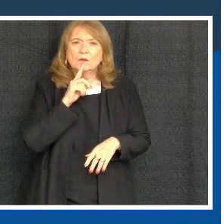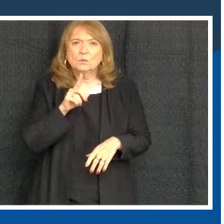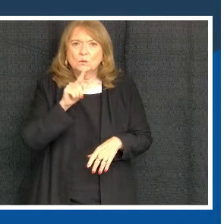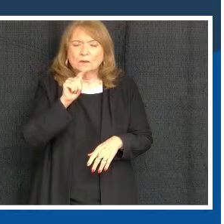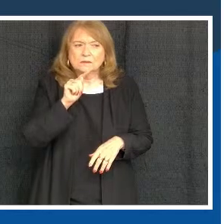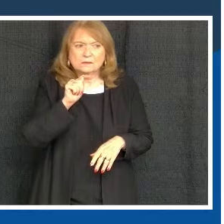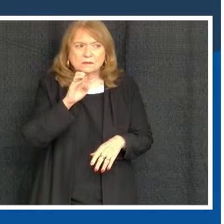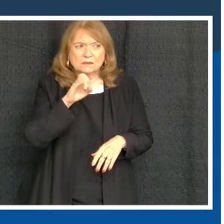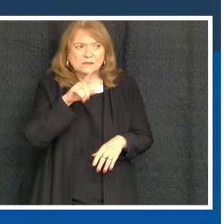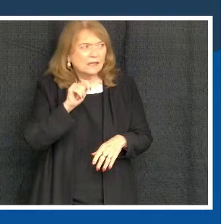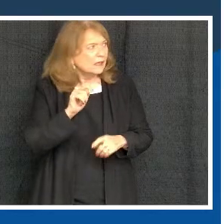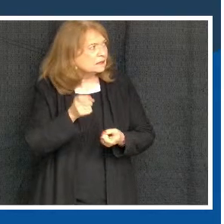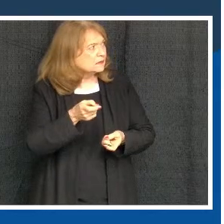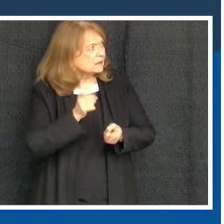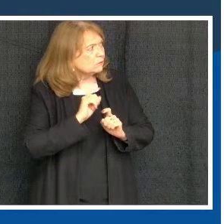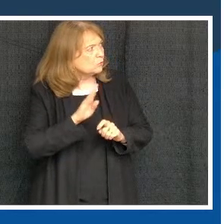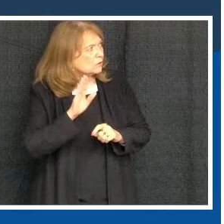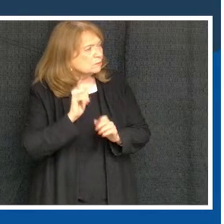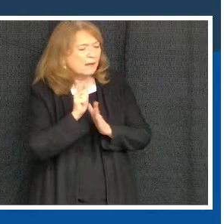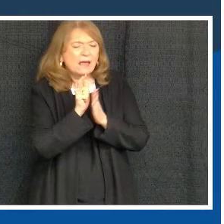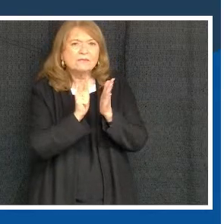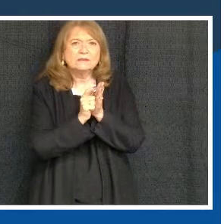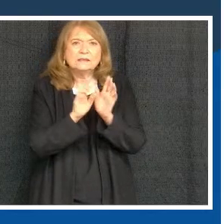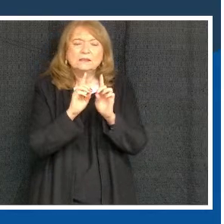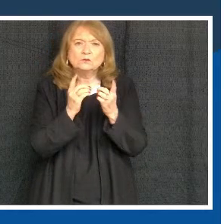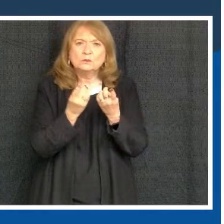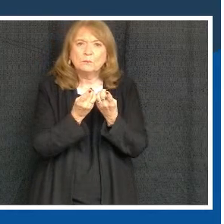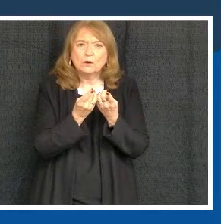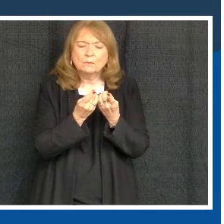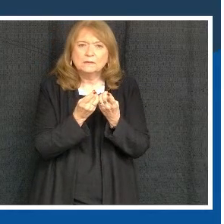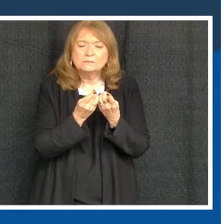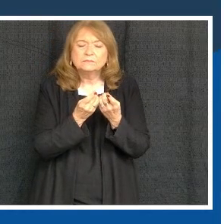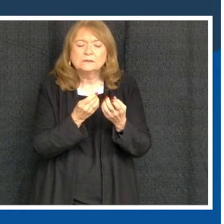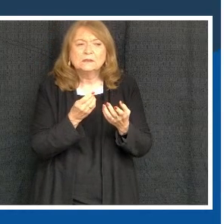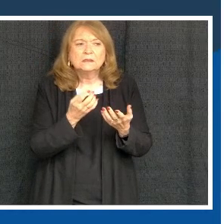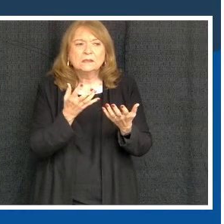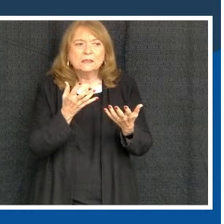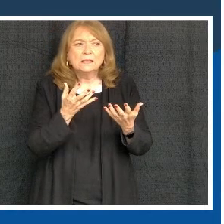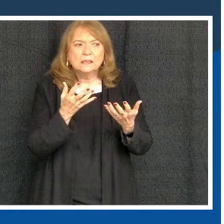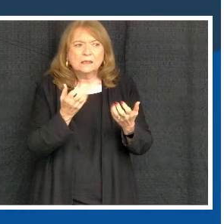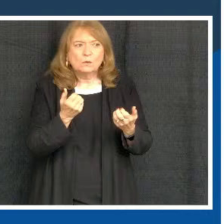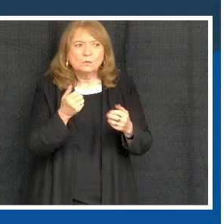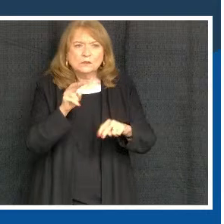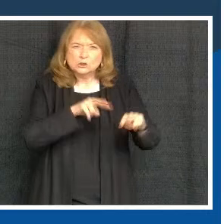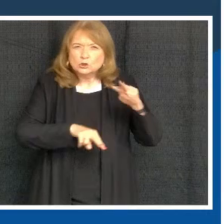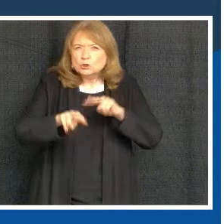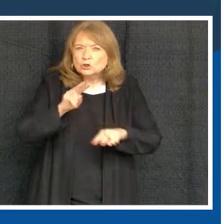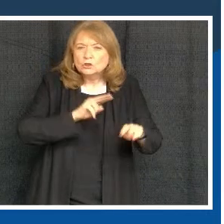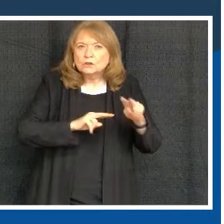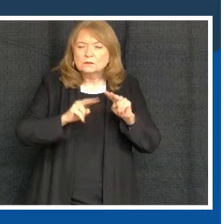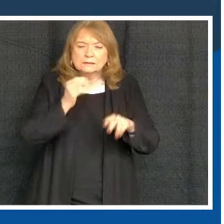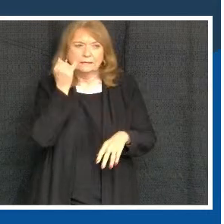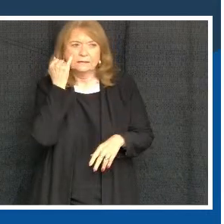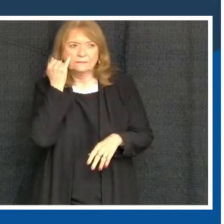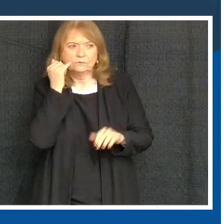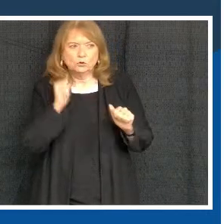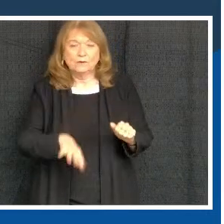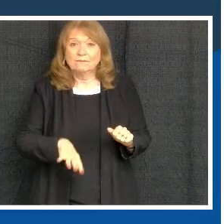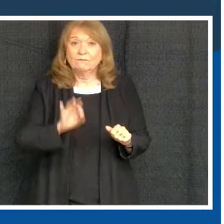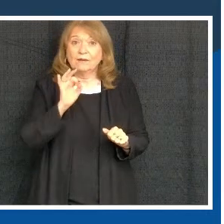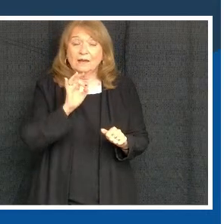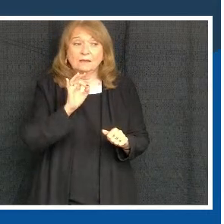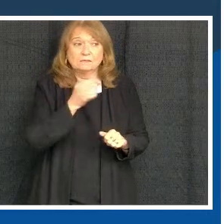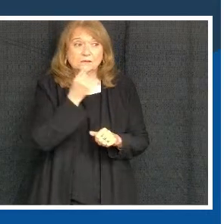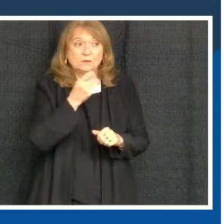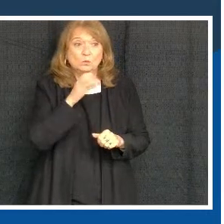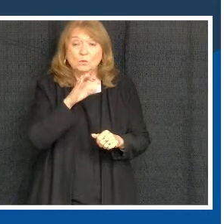given to us by the legal department in an effort to look at, can you fine someone in city